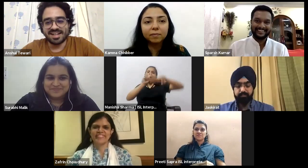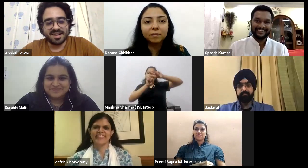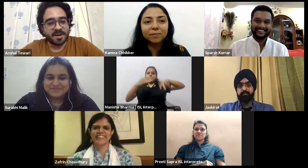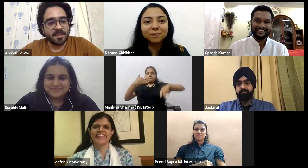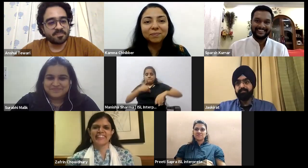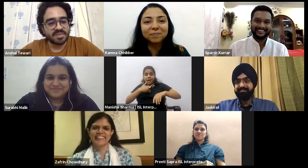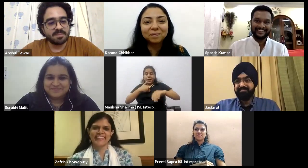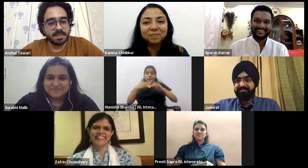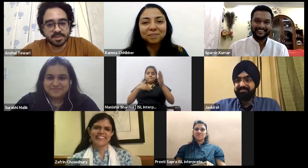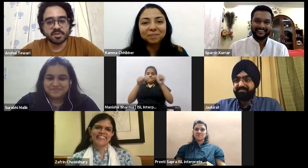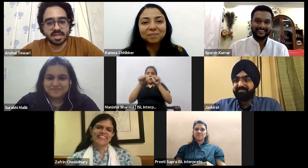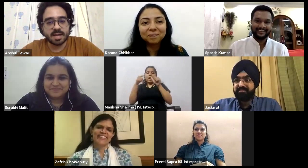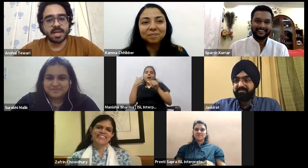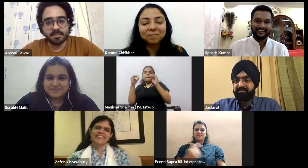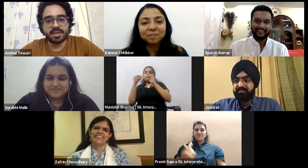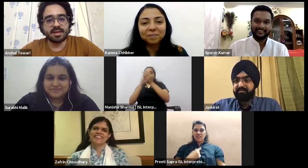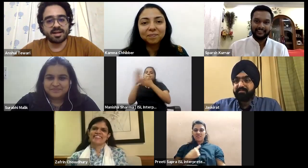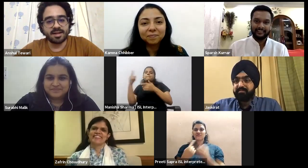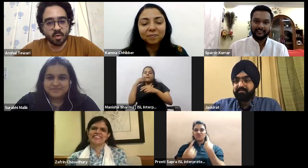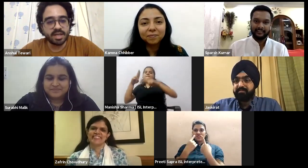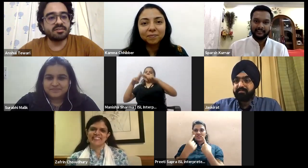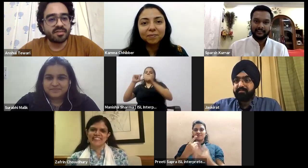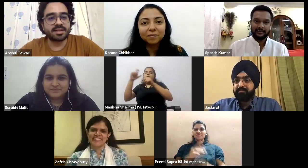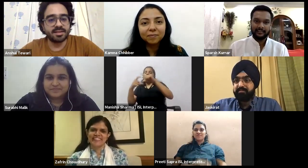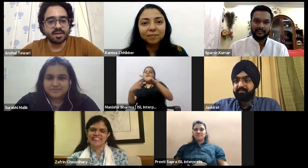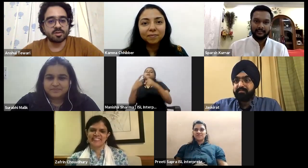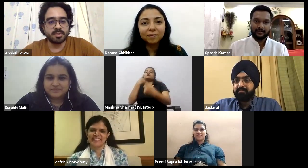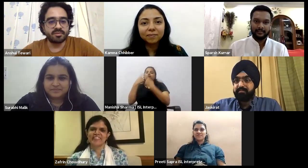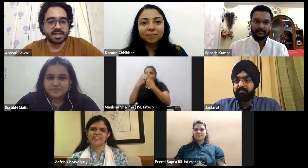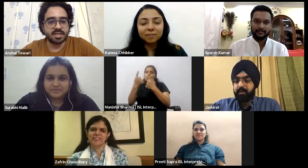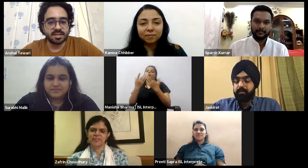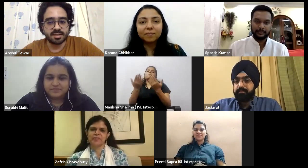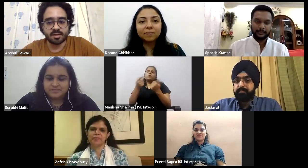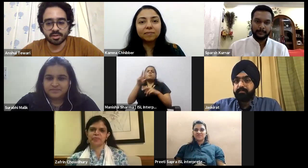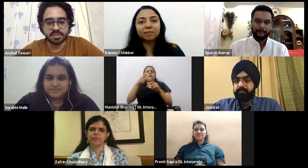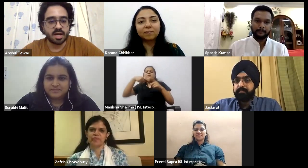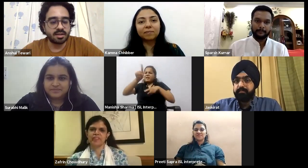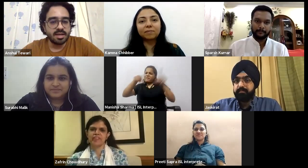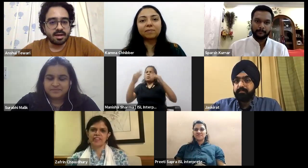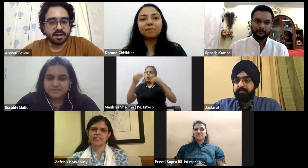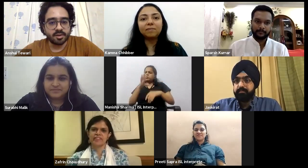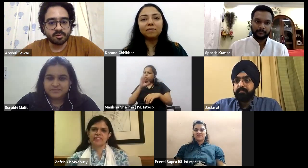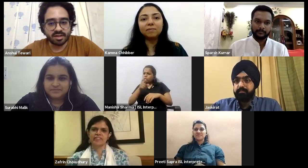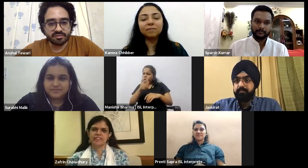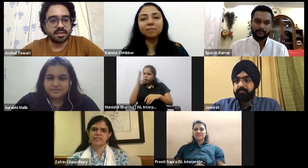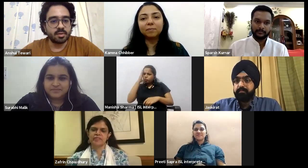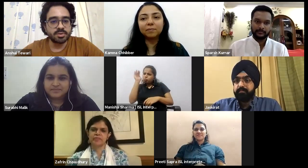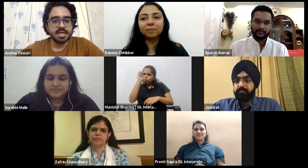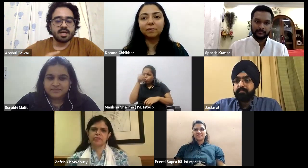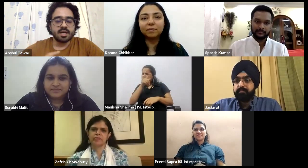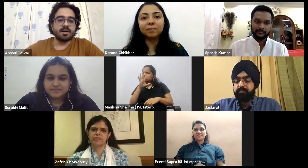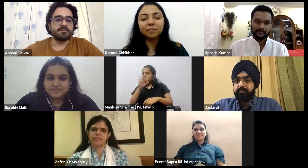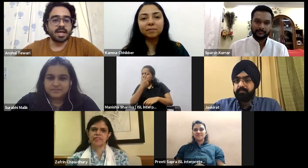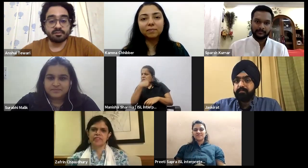checker. And people should start becoming and owning the fact that they can also be a fact checker, and they can also start verifying